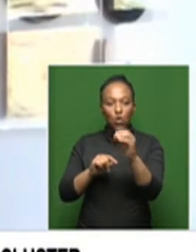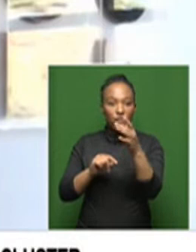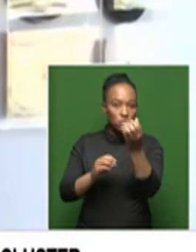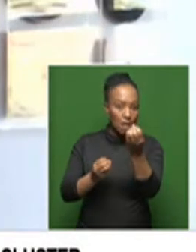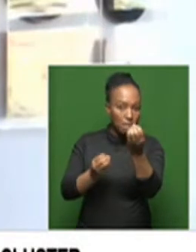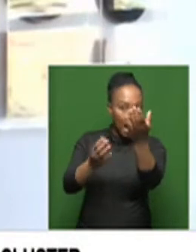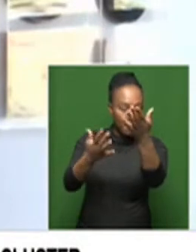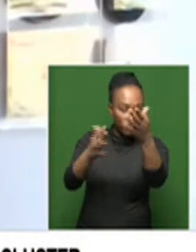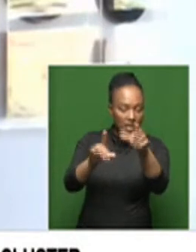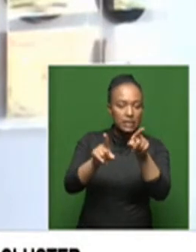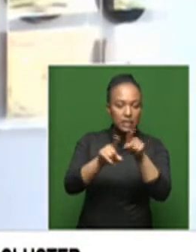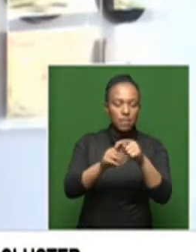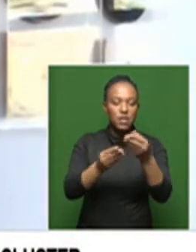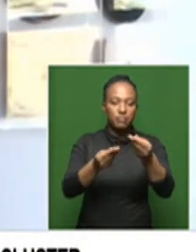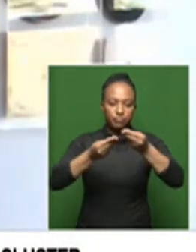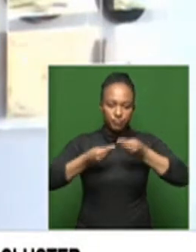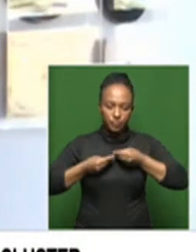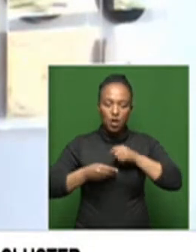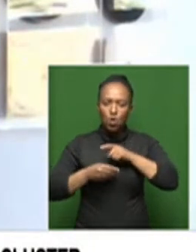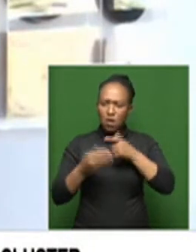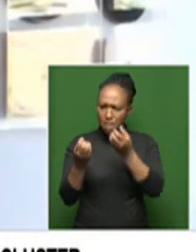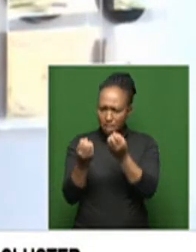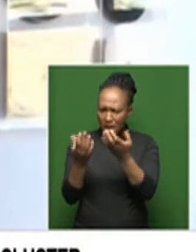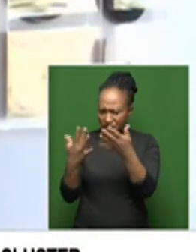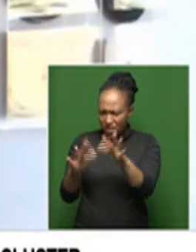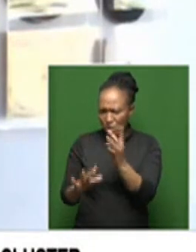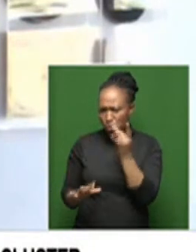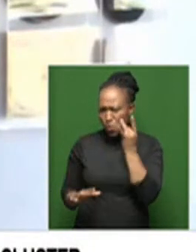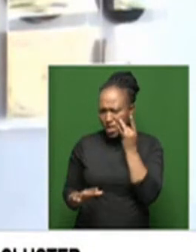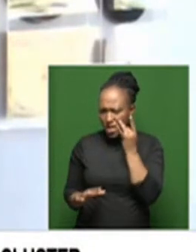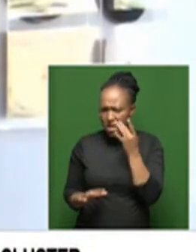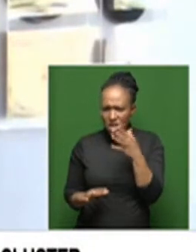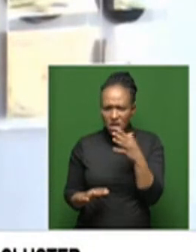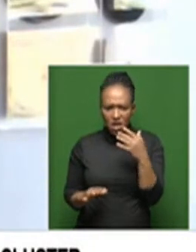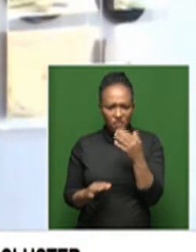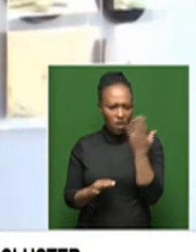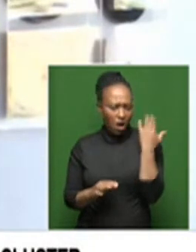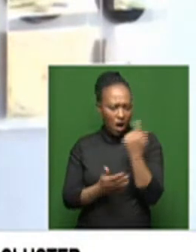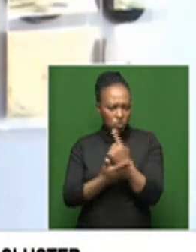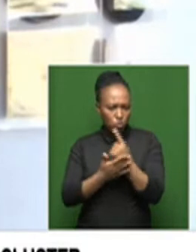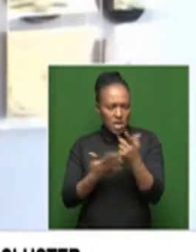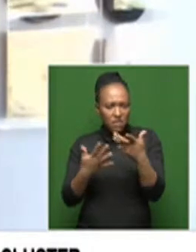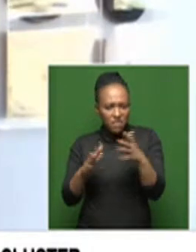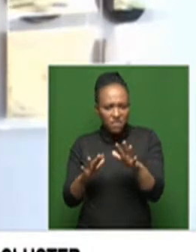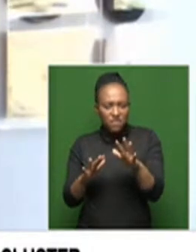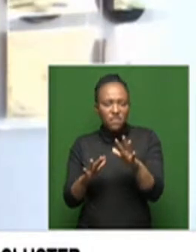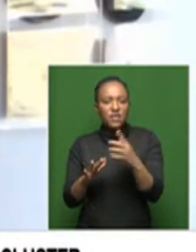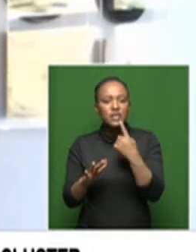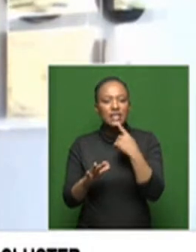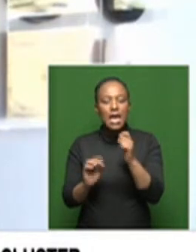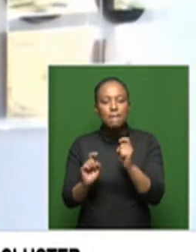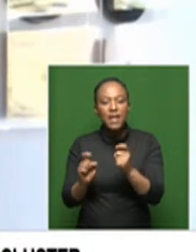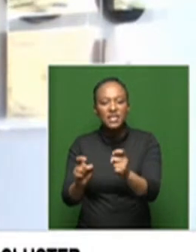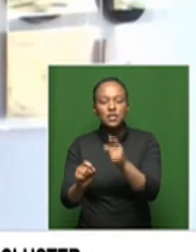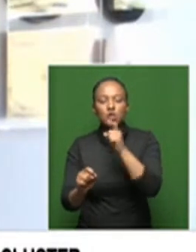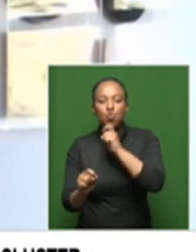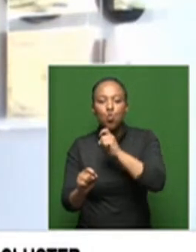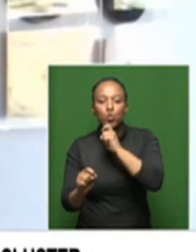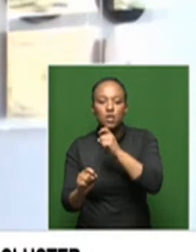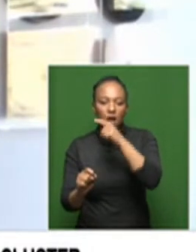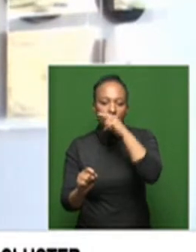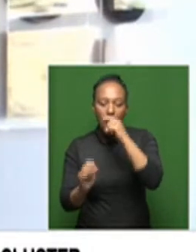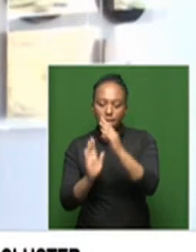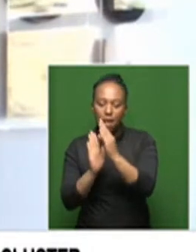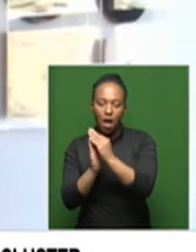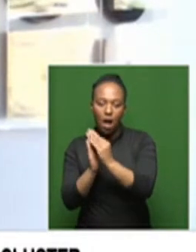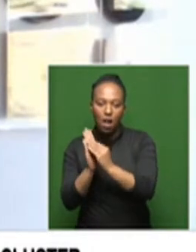many of you will have heard that the World Health Organization in the last couple of weeks gave what's called an emergency use listing